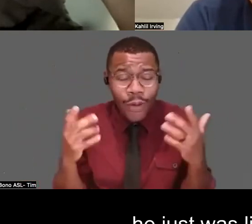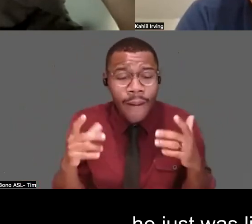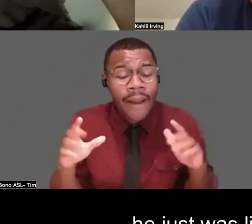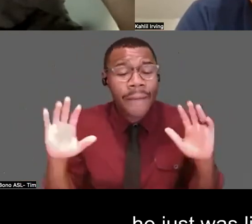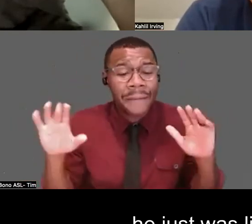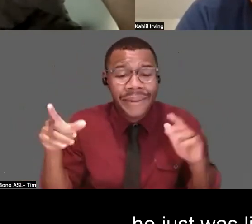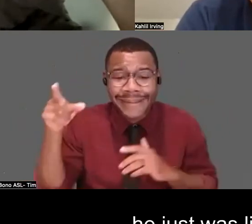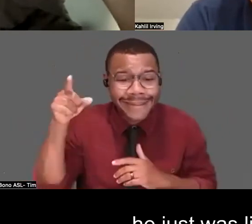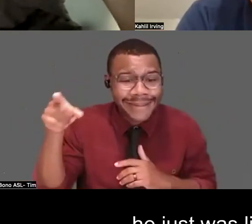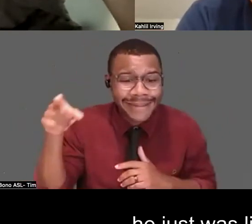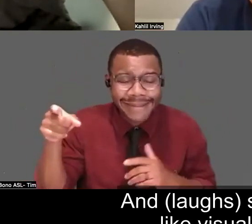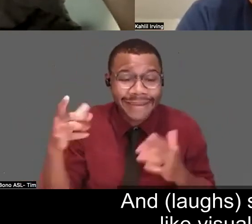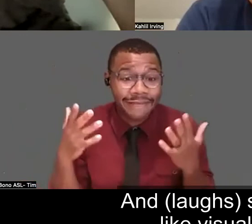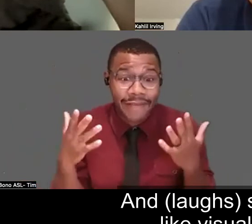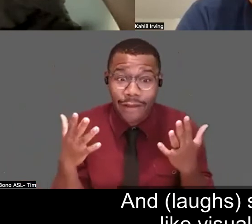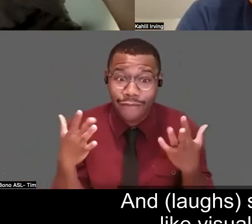a friendly dude.